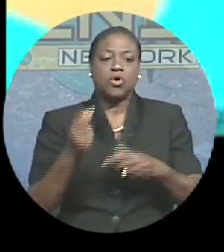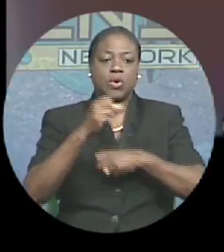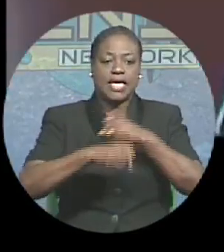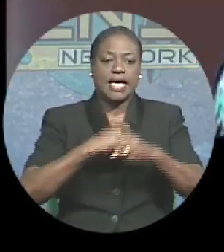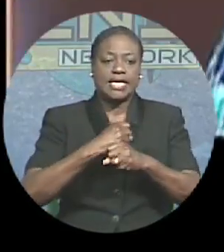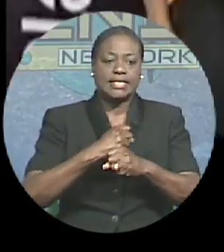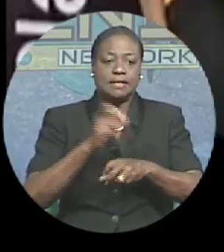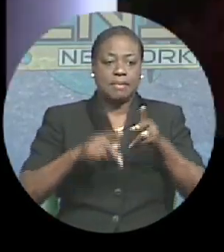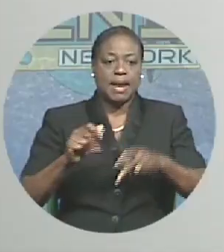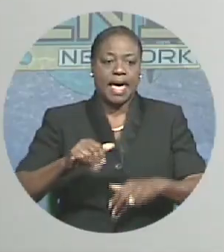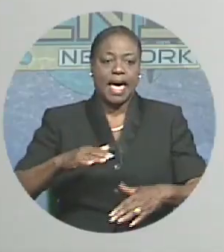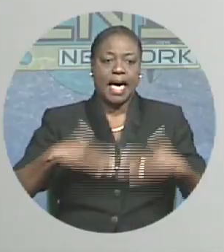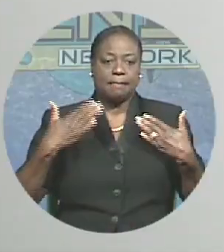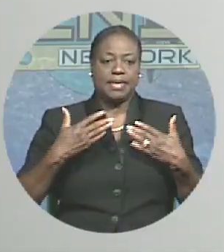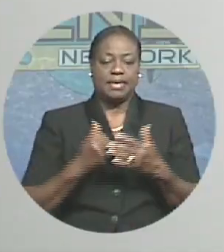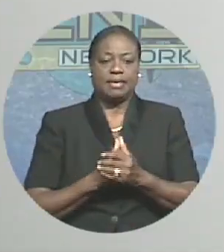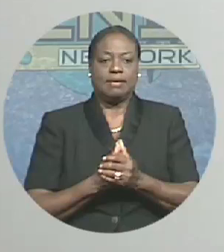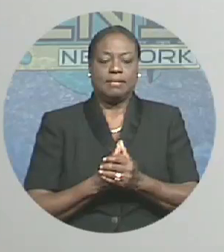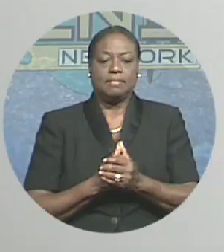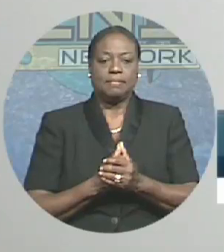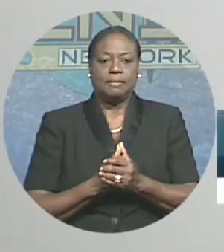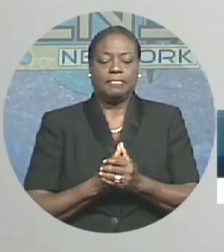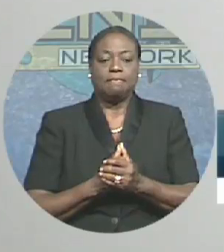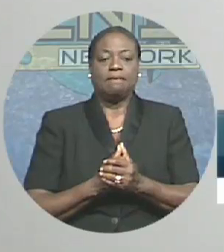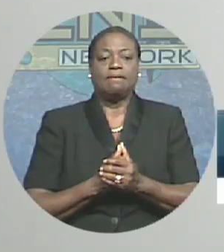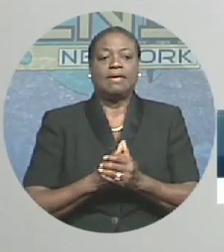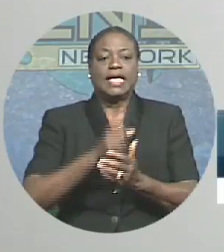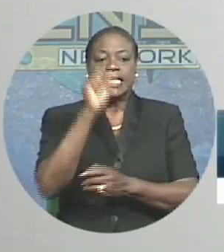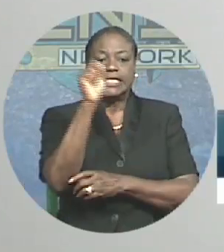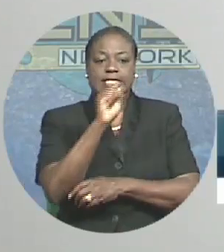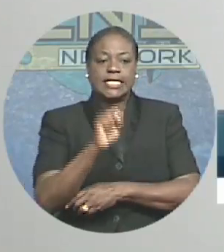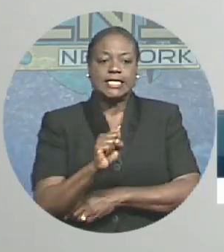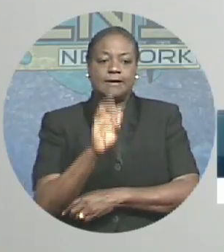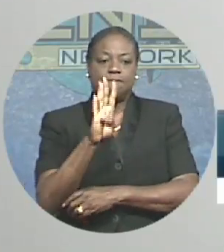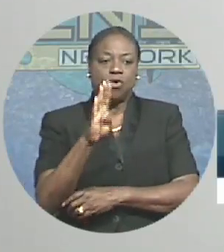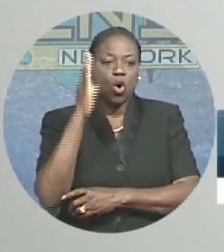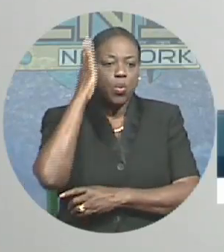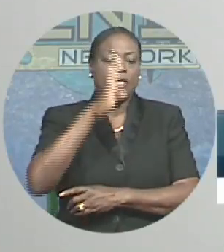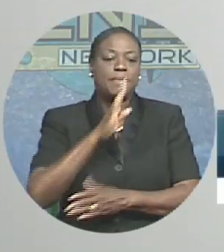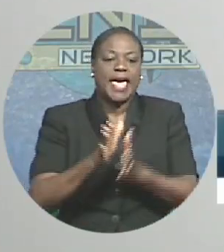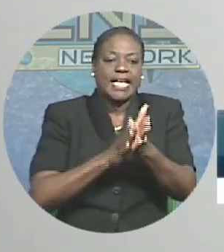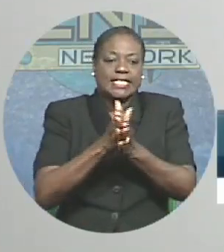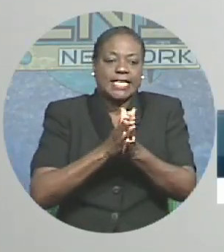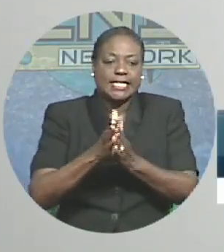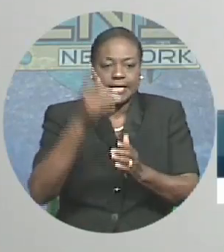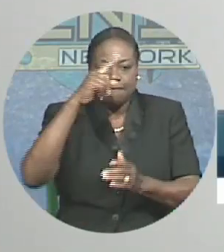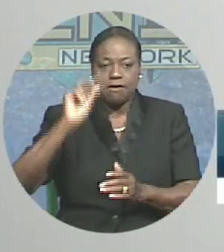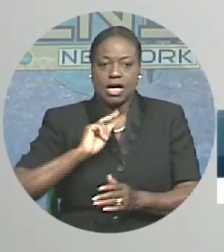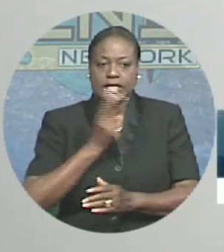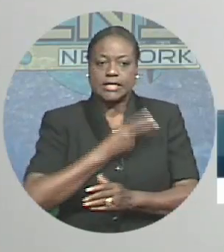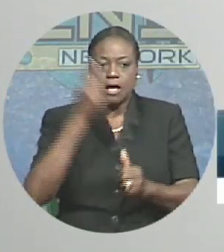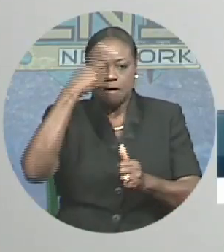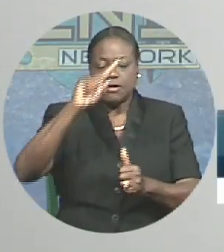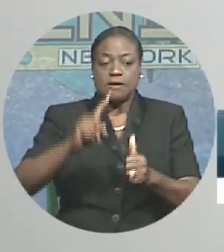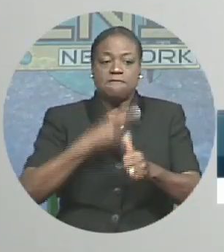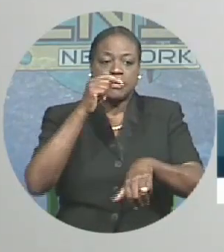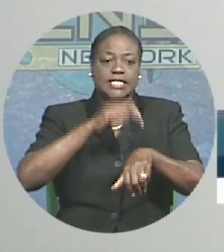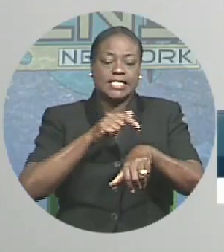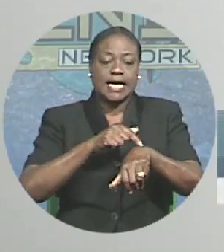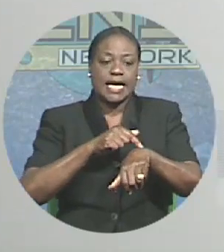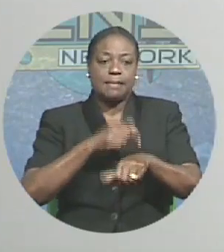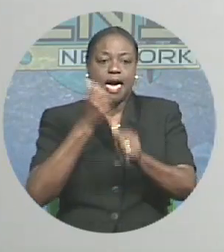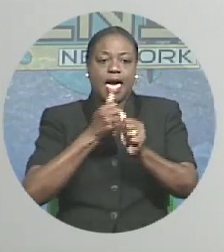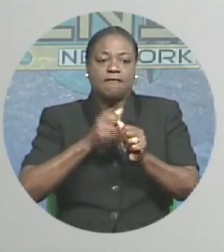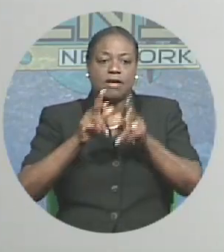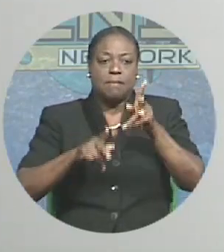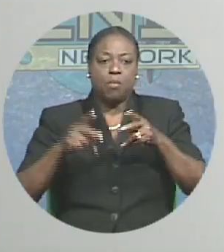show is taking. Season 4 is going to be exciting for us, because actually for the first time we're going to have the participants live in a house together during